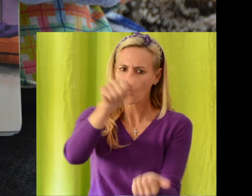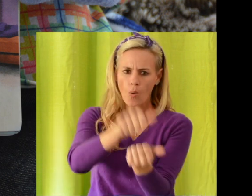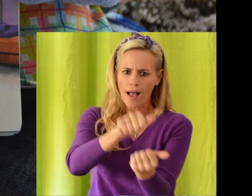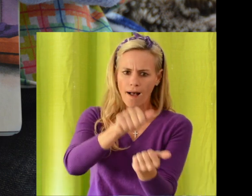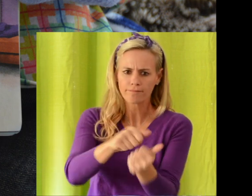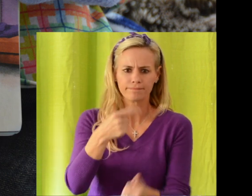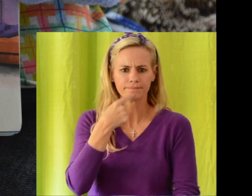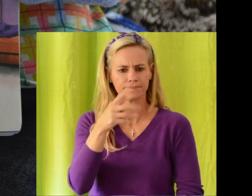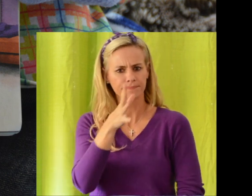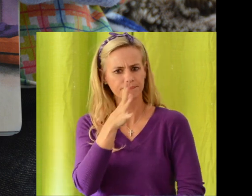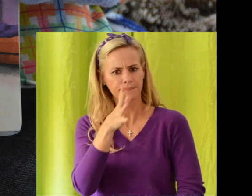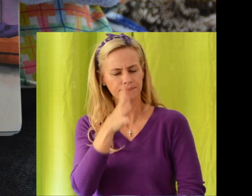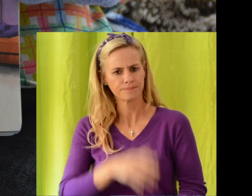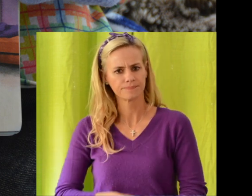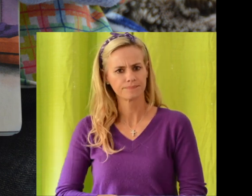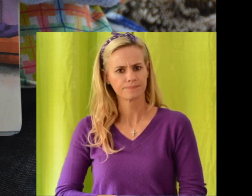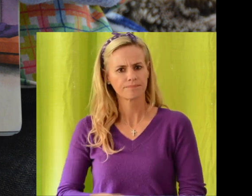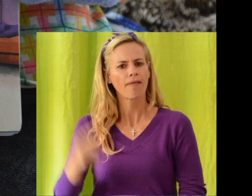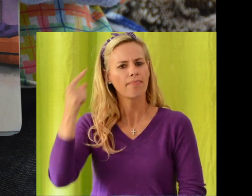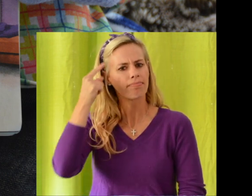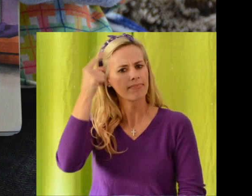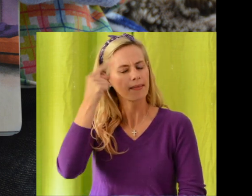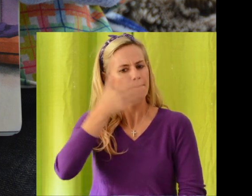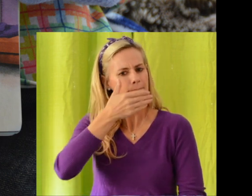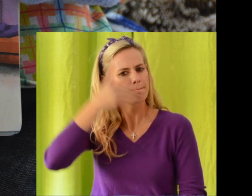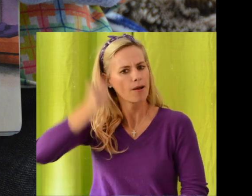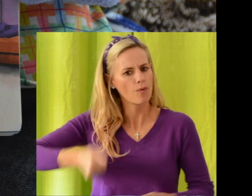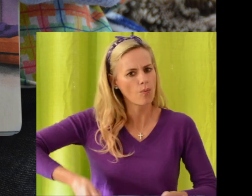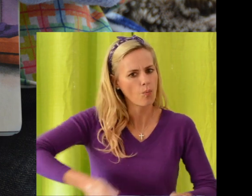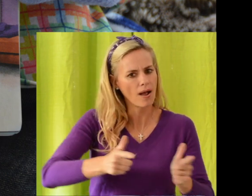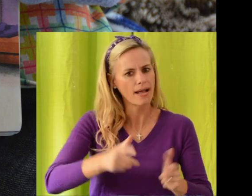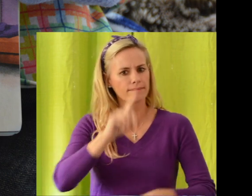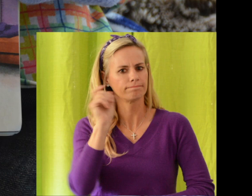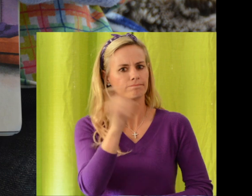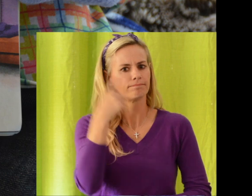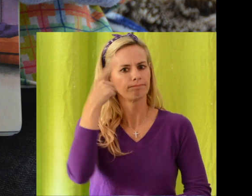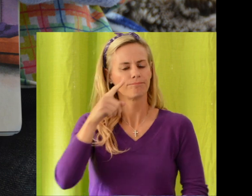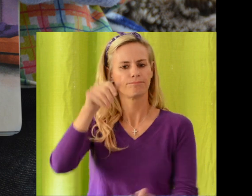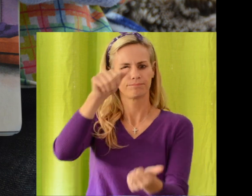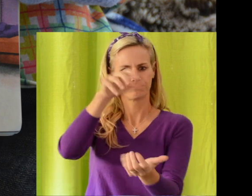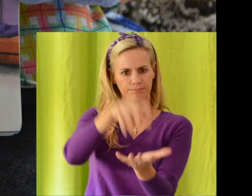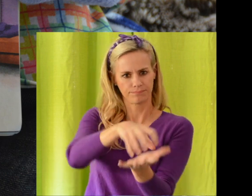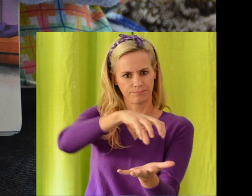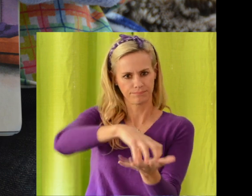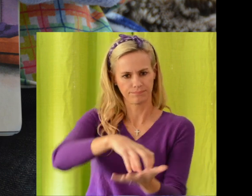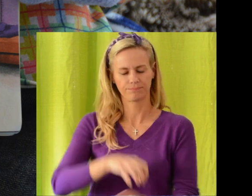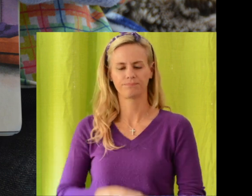No, Alfie said Mommy. Think of a better way to get a cookie.